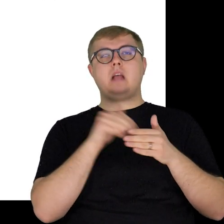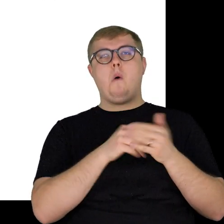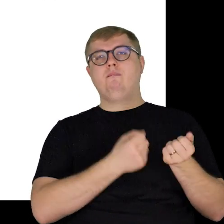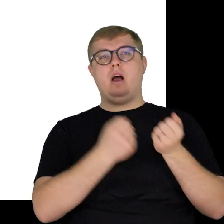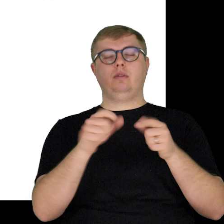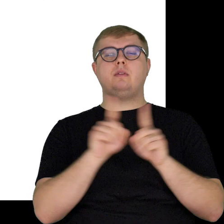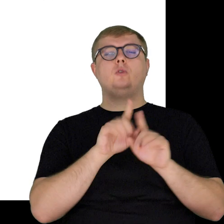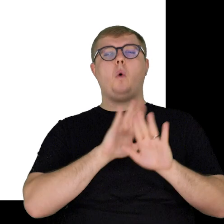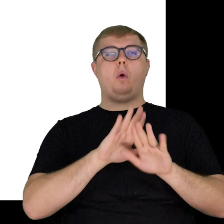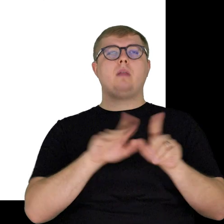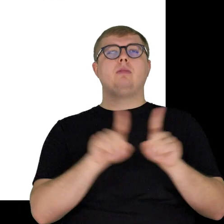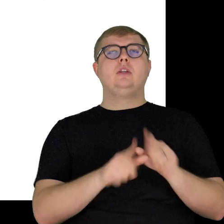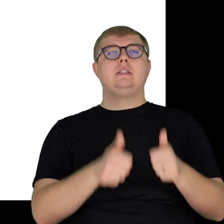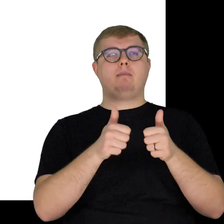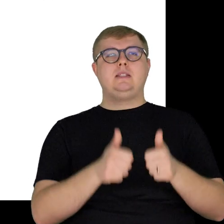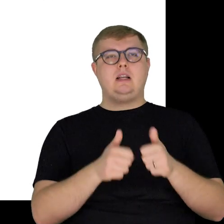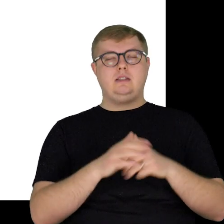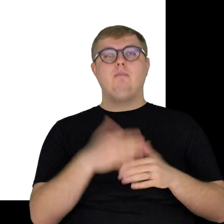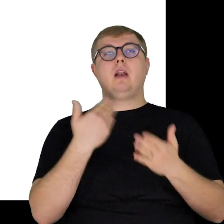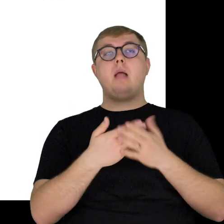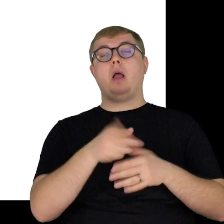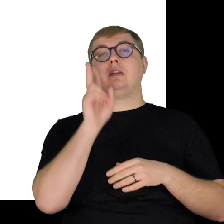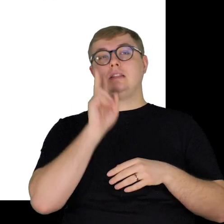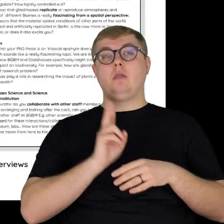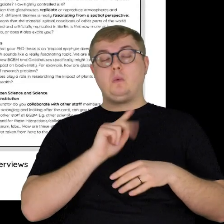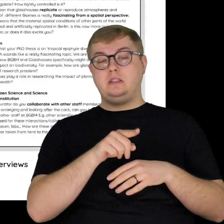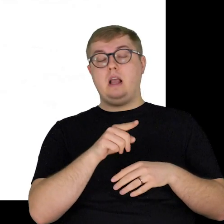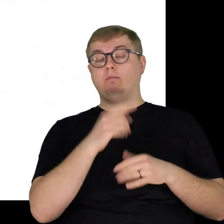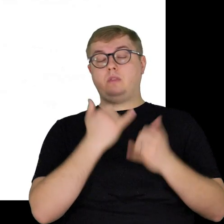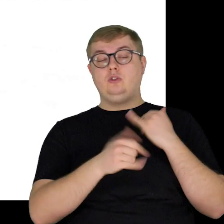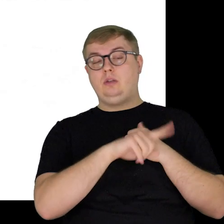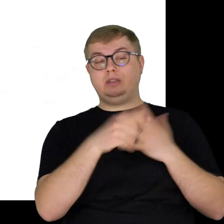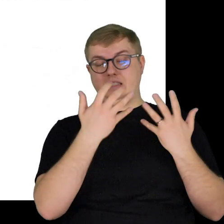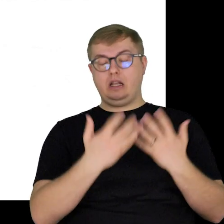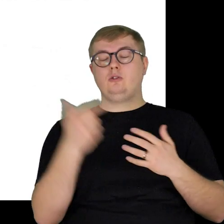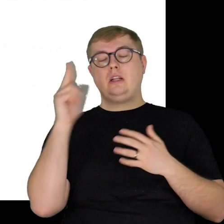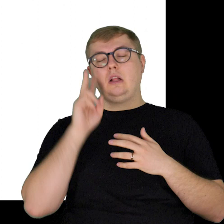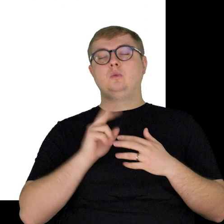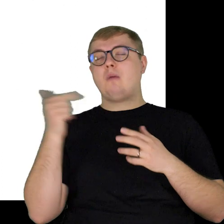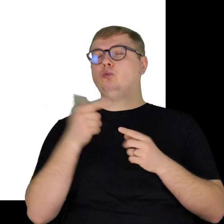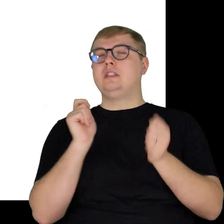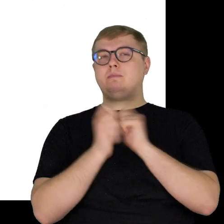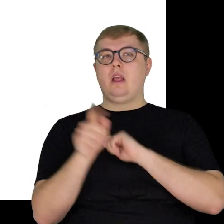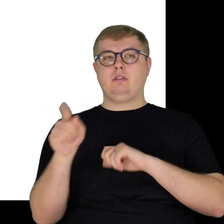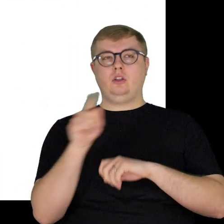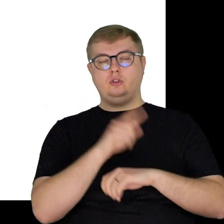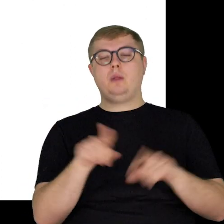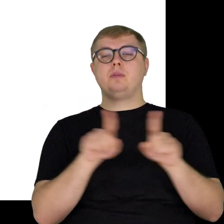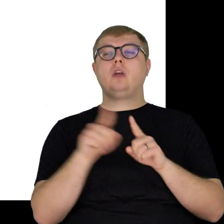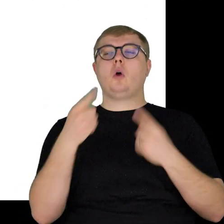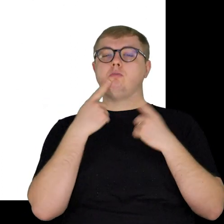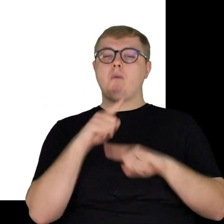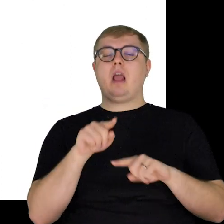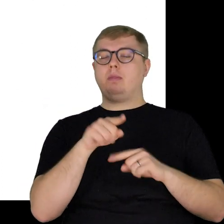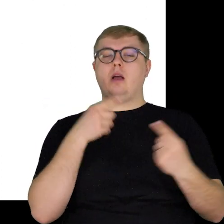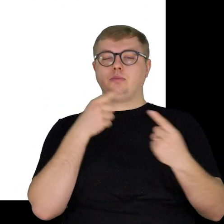the idea that an institution has to change? If we're looking at process of change in a kind of institution or in a regime that is trying to